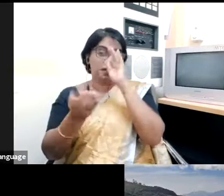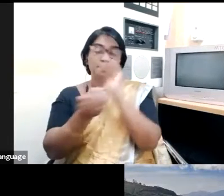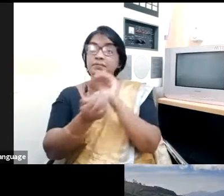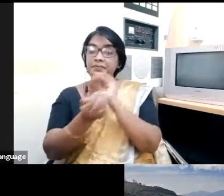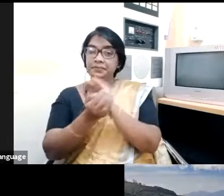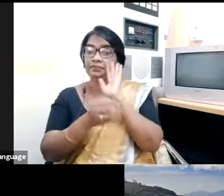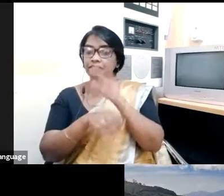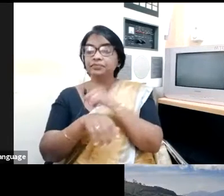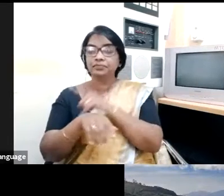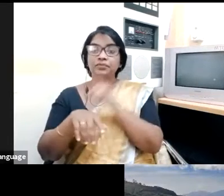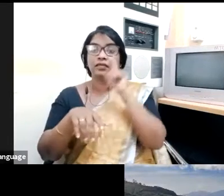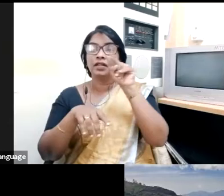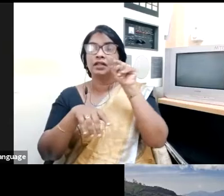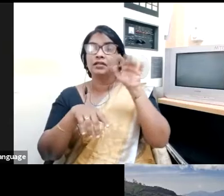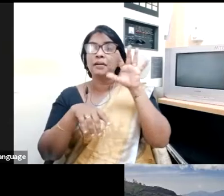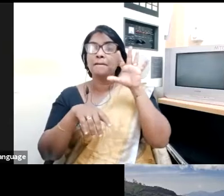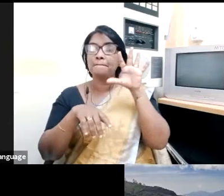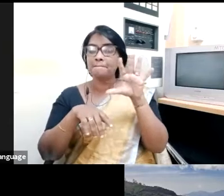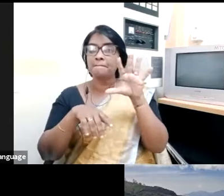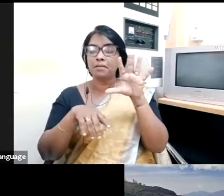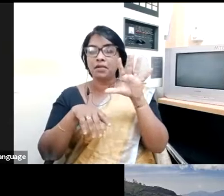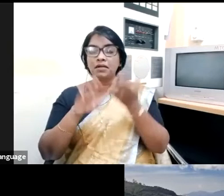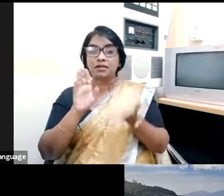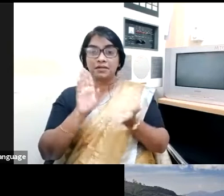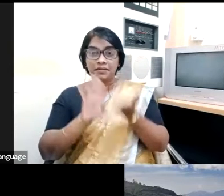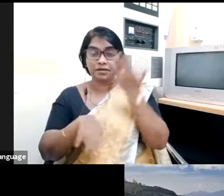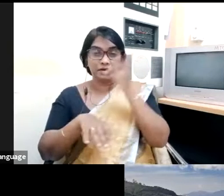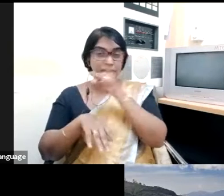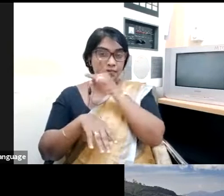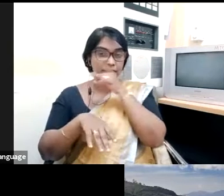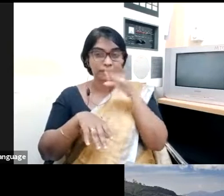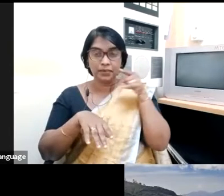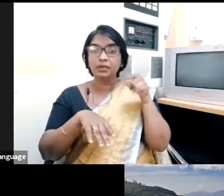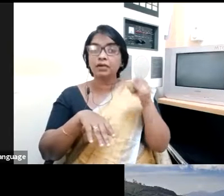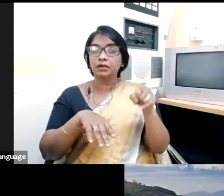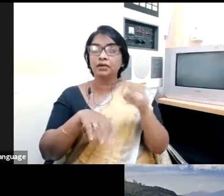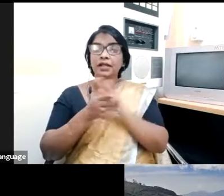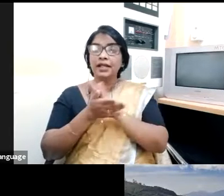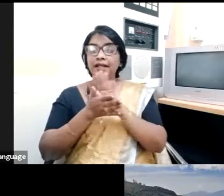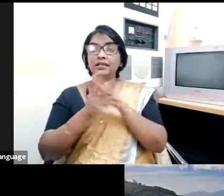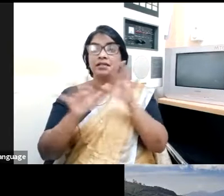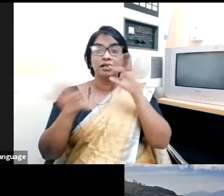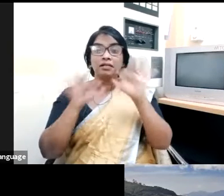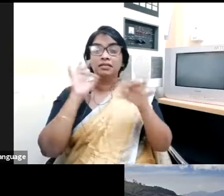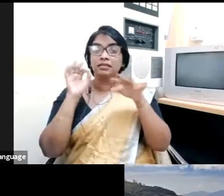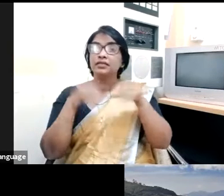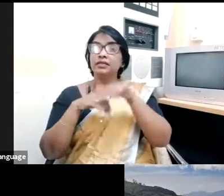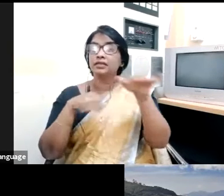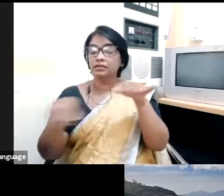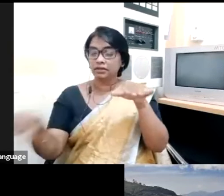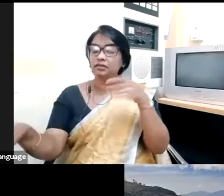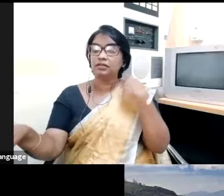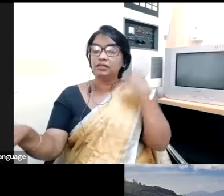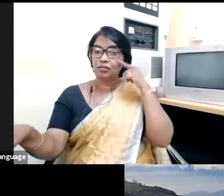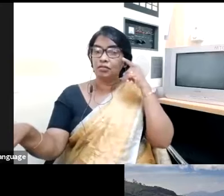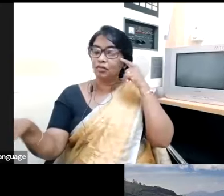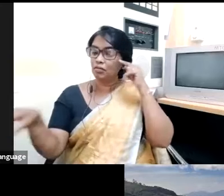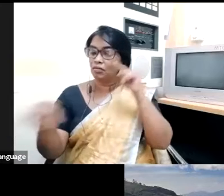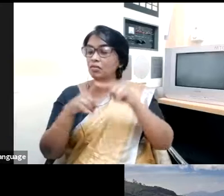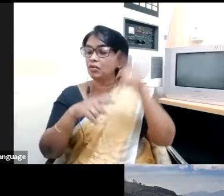in the Hilly's plantation sector, out of about 700 million megajoules, you can see